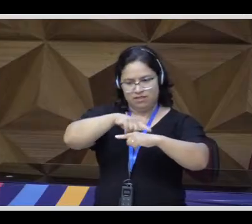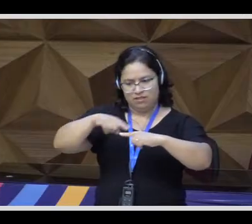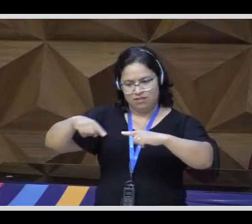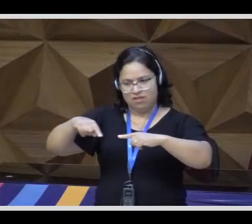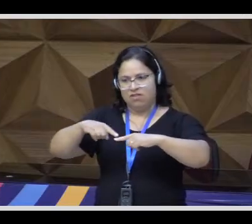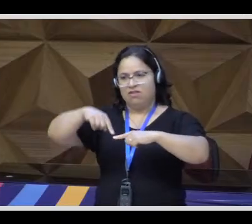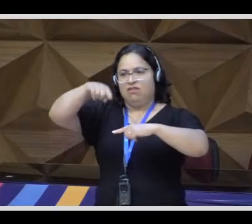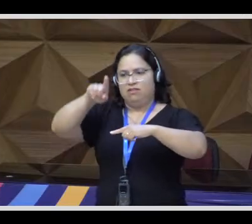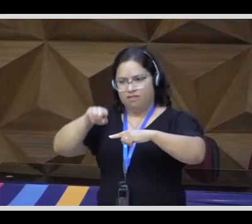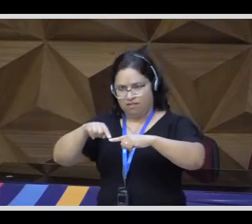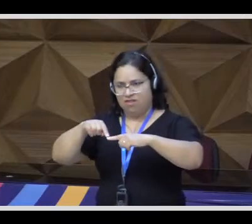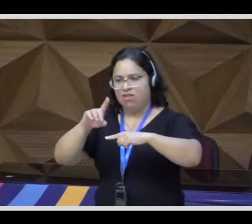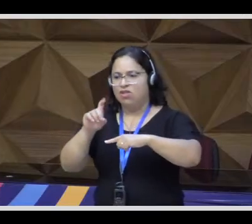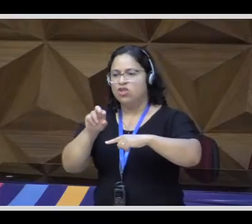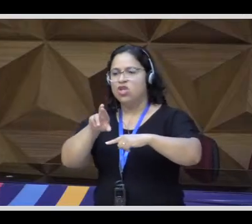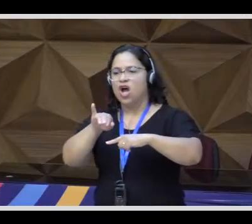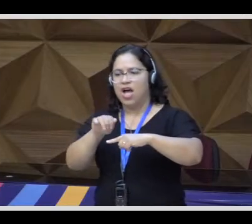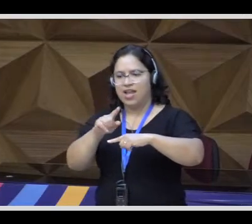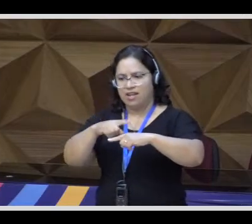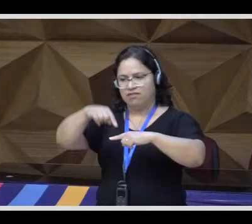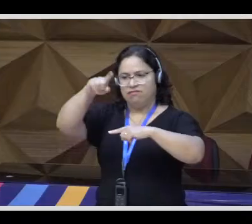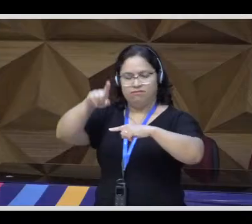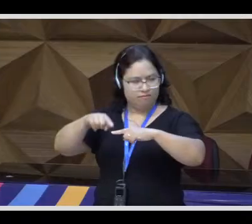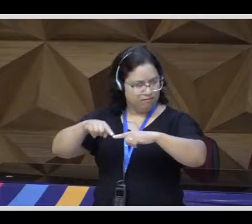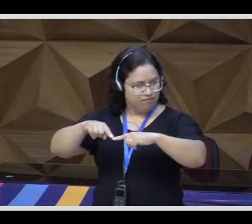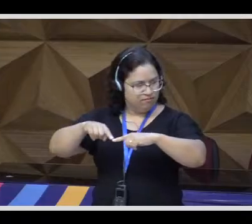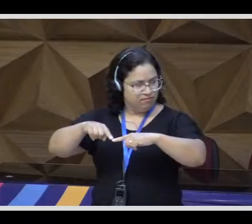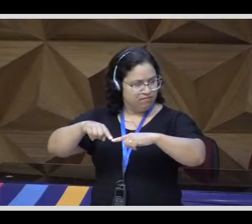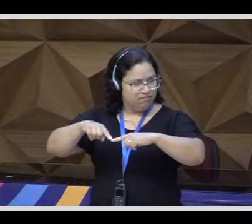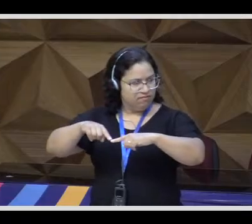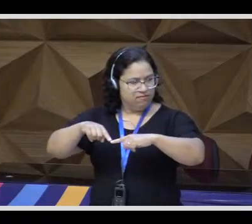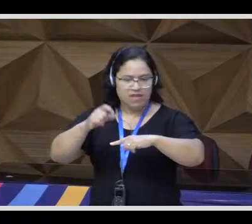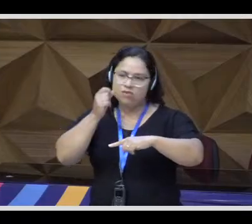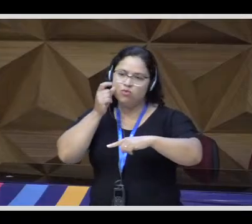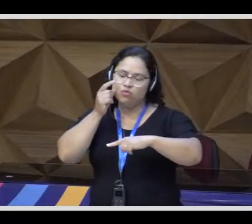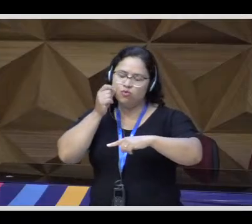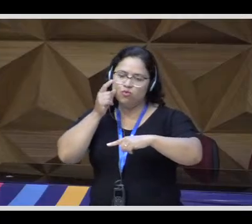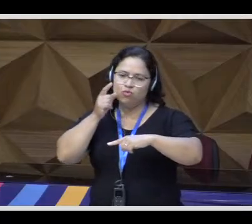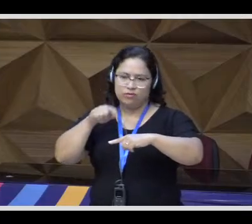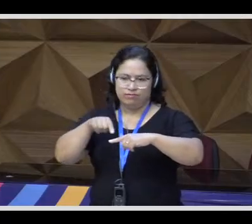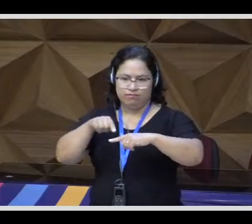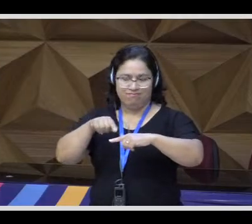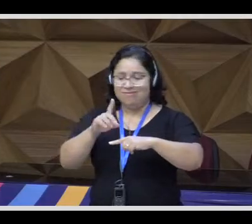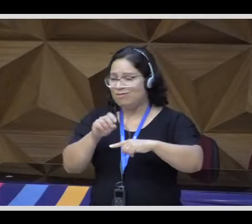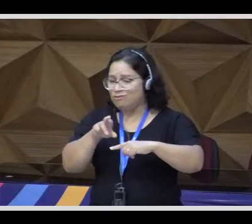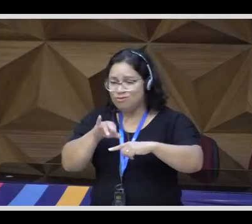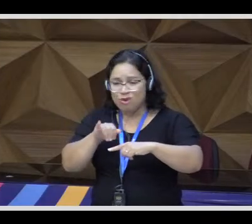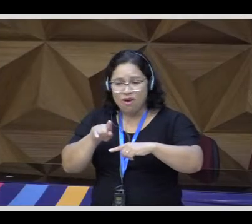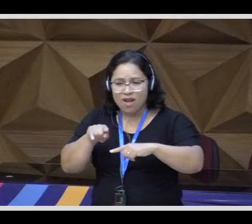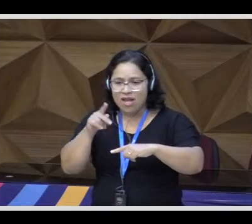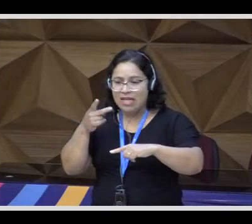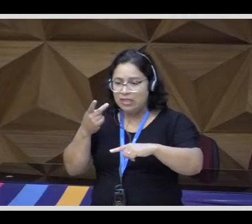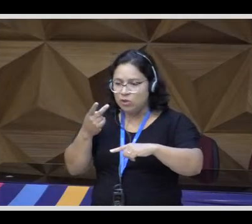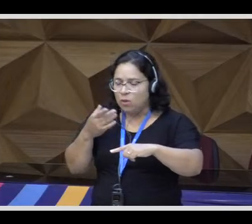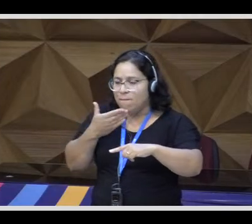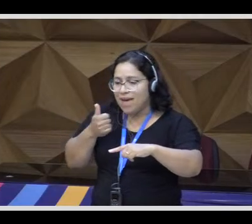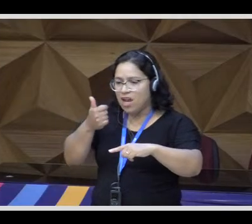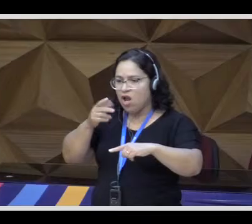of Doria, in the entire history, he was so far from Bolsonaro in terms